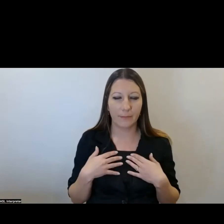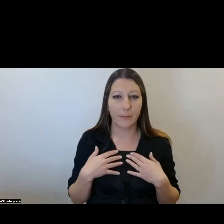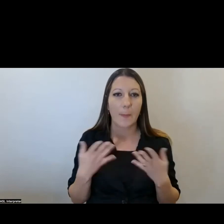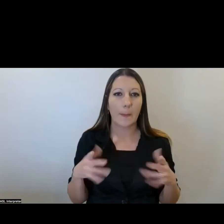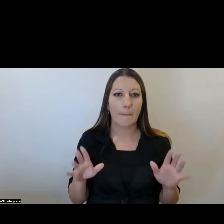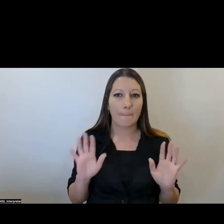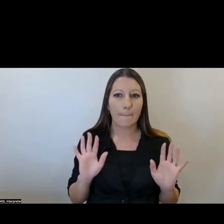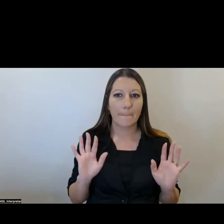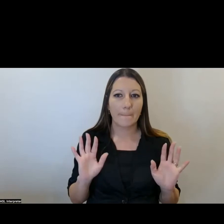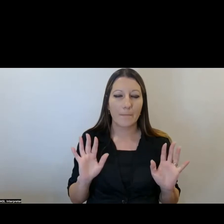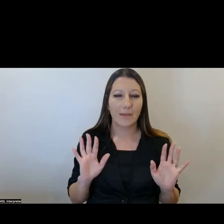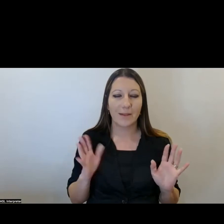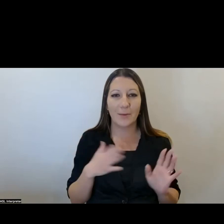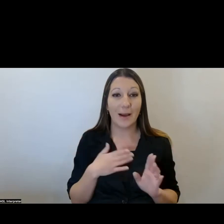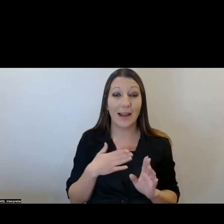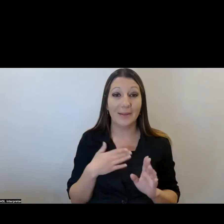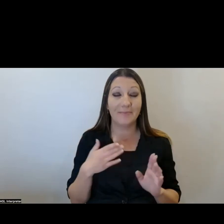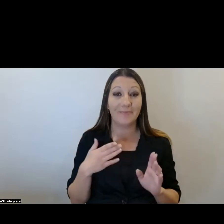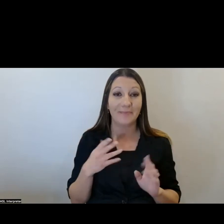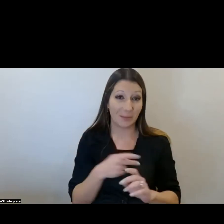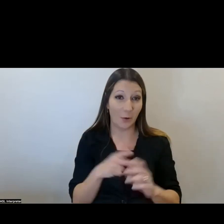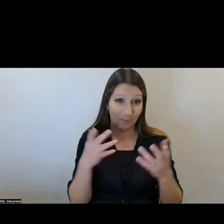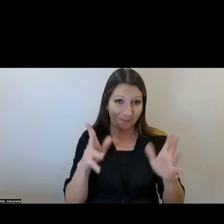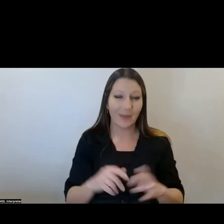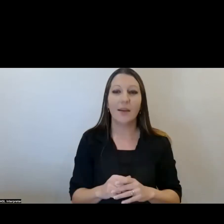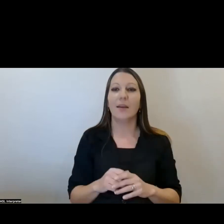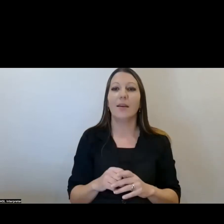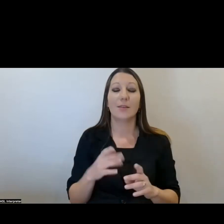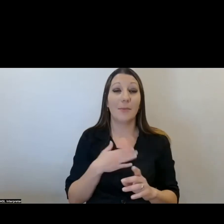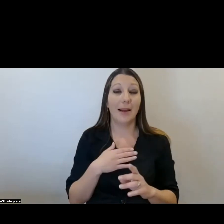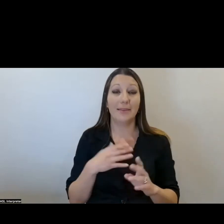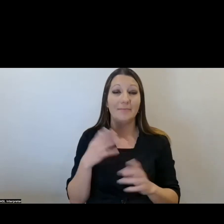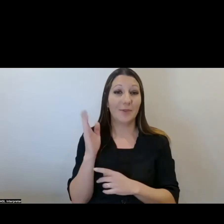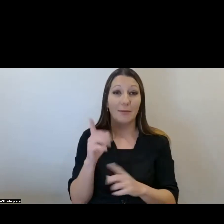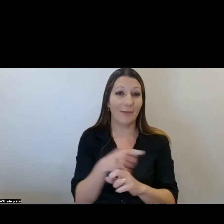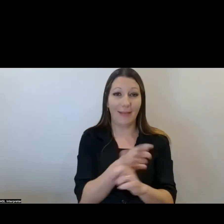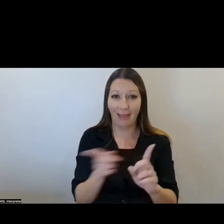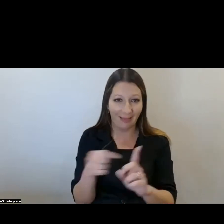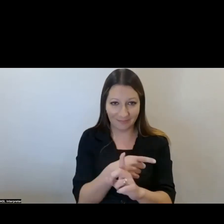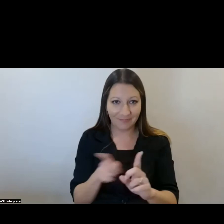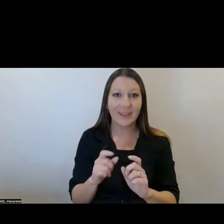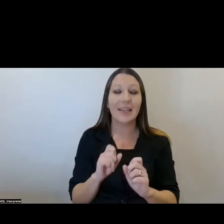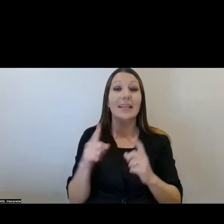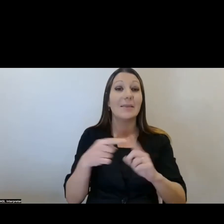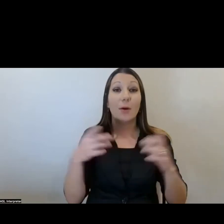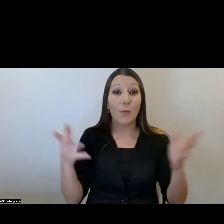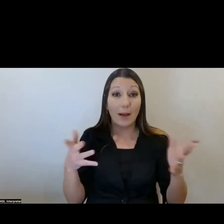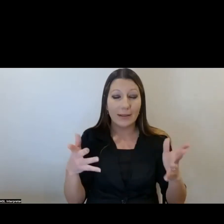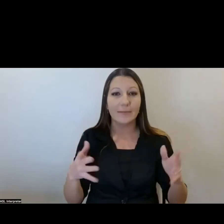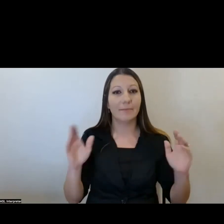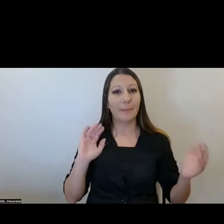meandering talk is about the stigma and romanticization of the psych ward